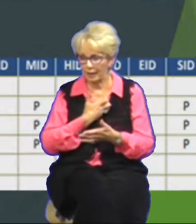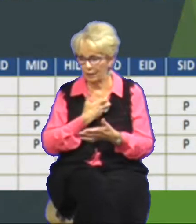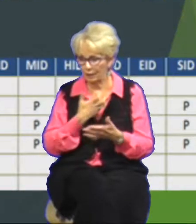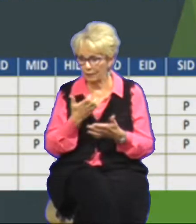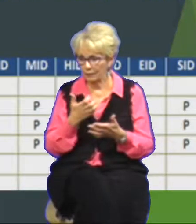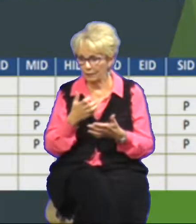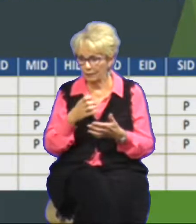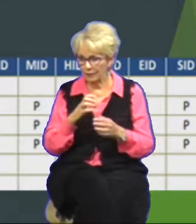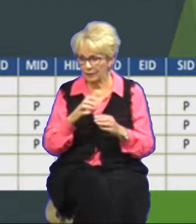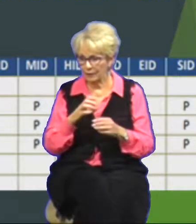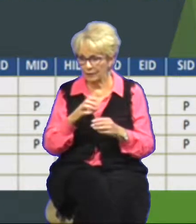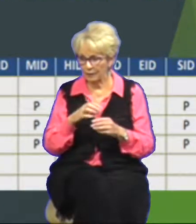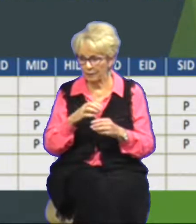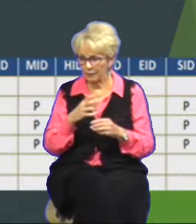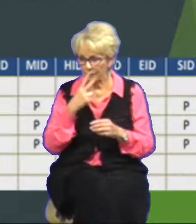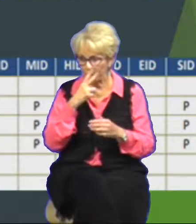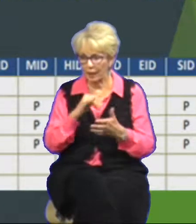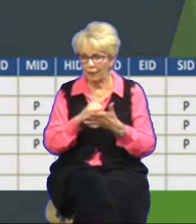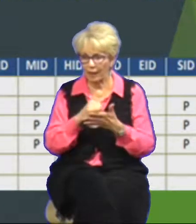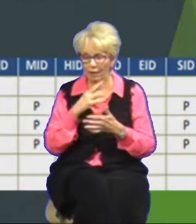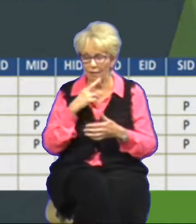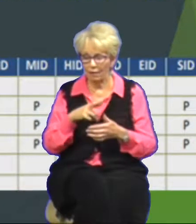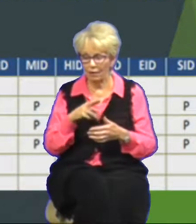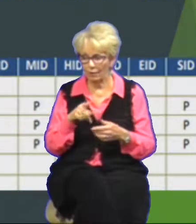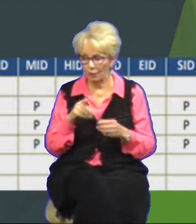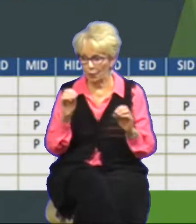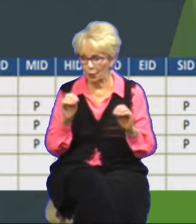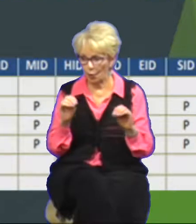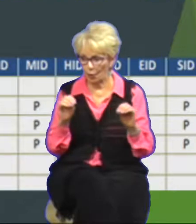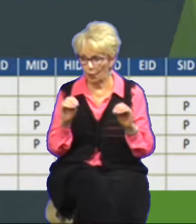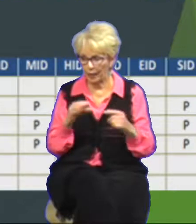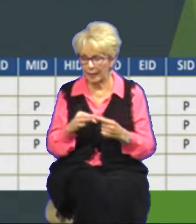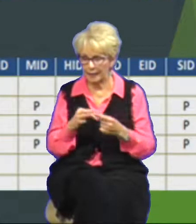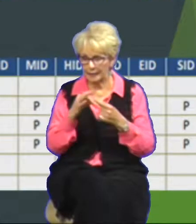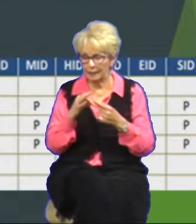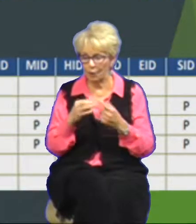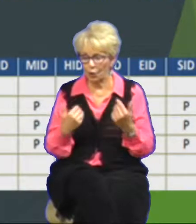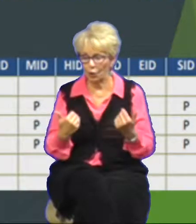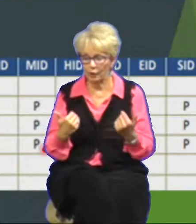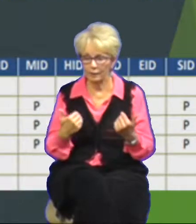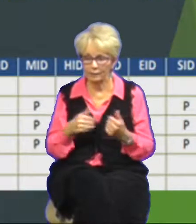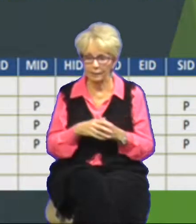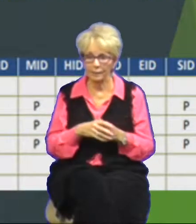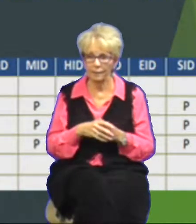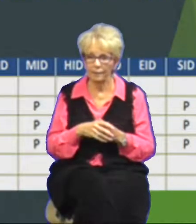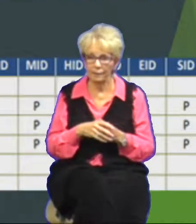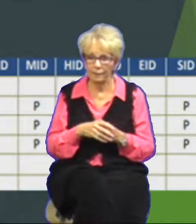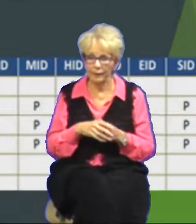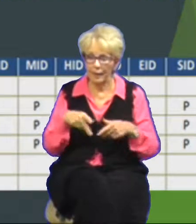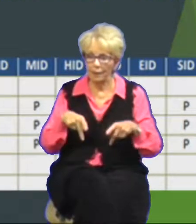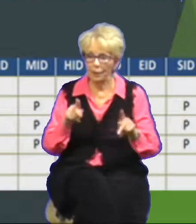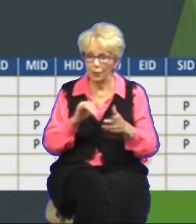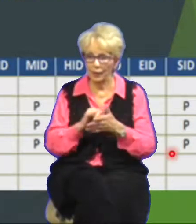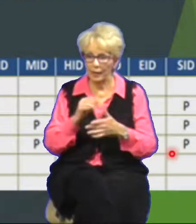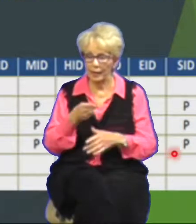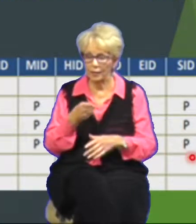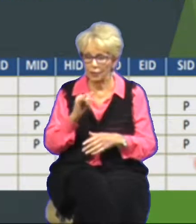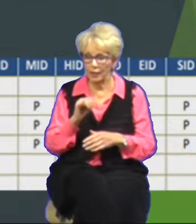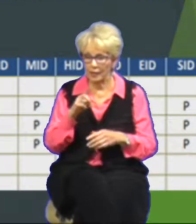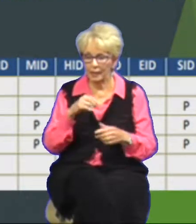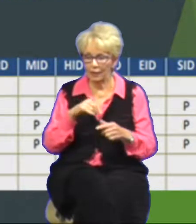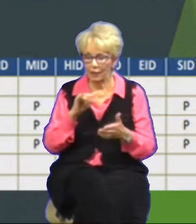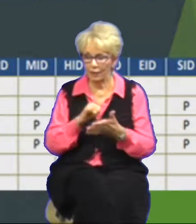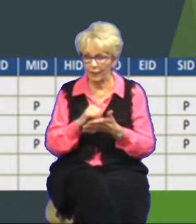districts. And you see that there are no exceptions currently. It's permitted in the HID. And then in